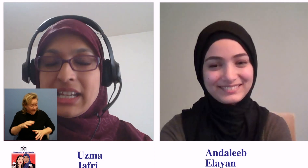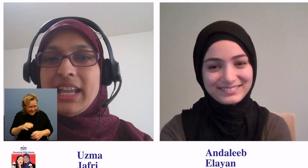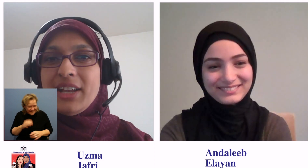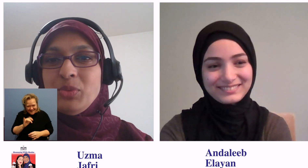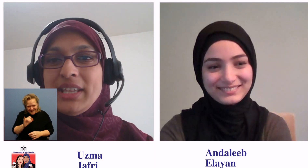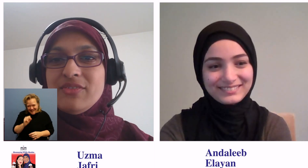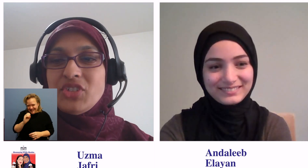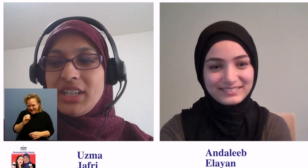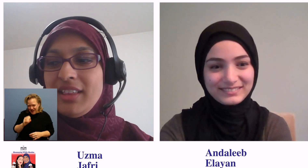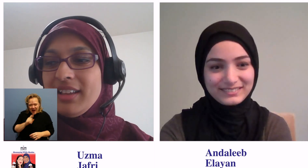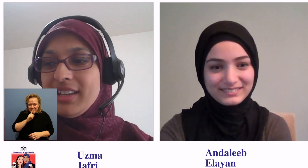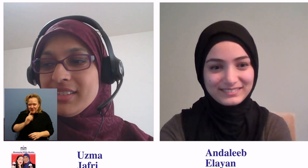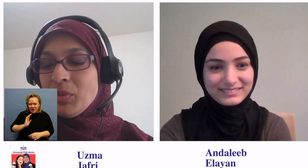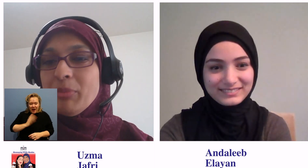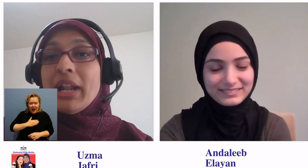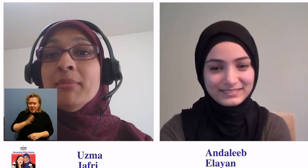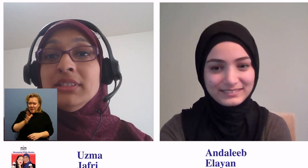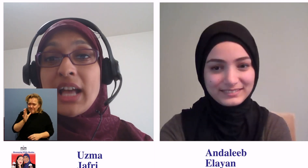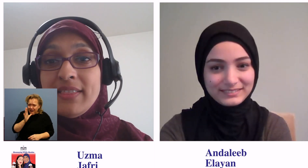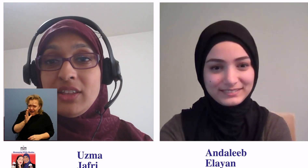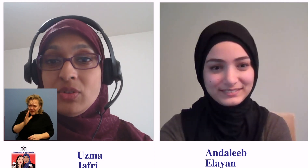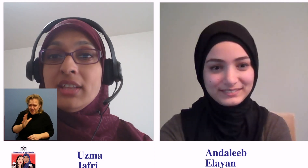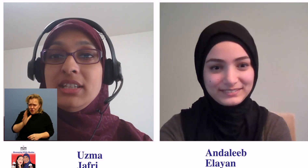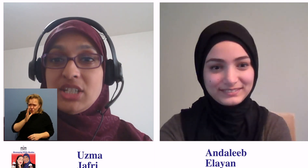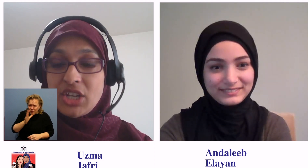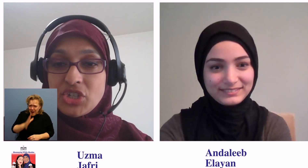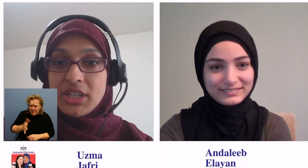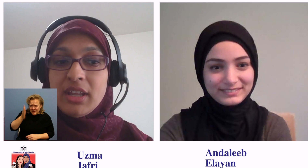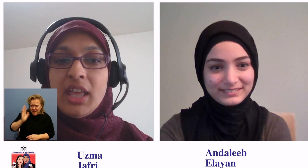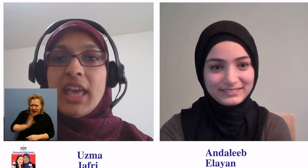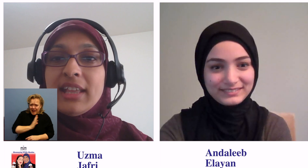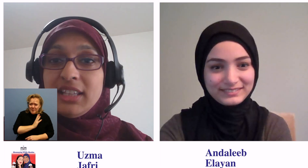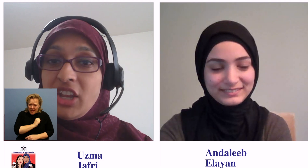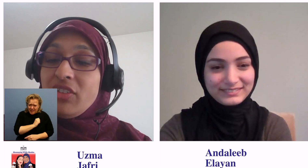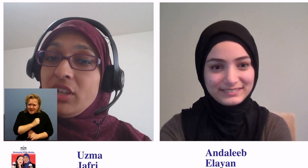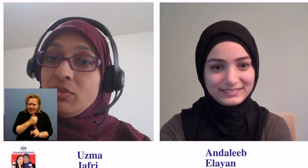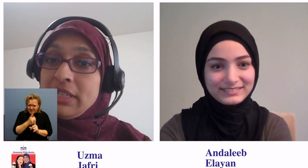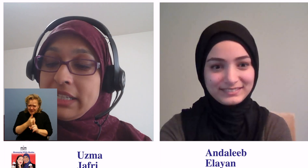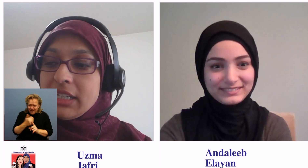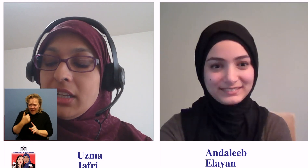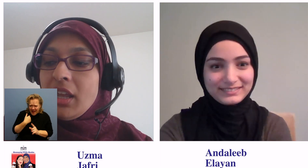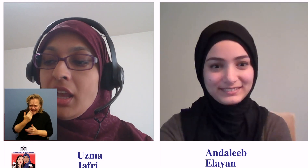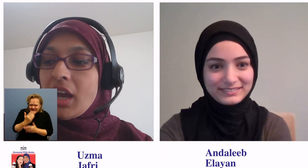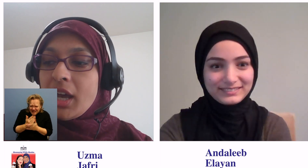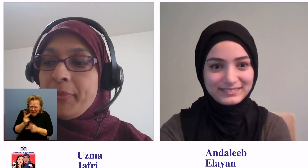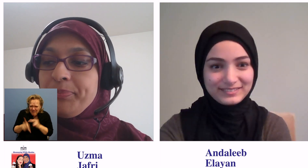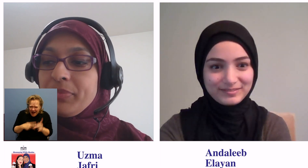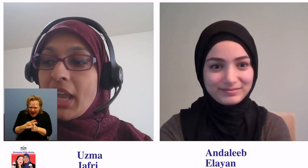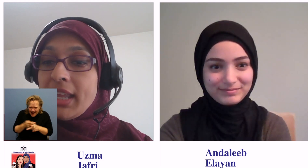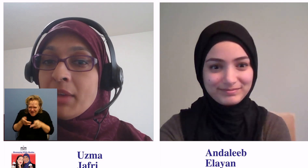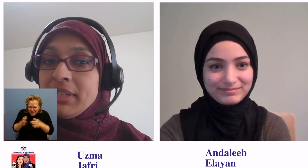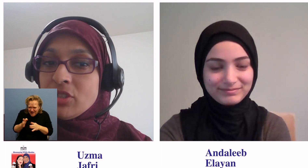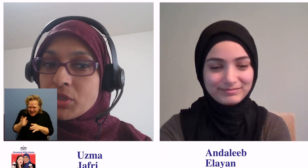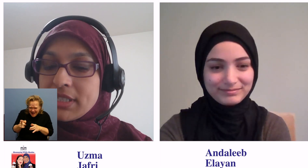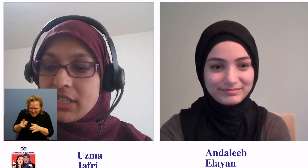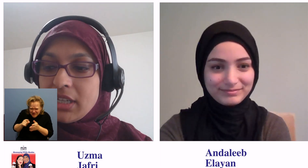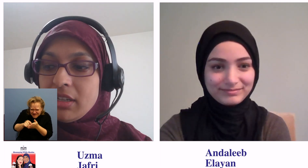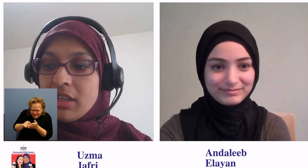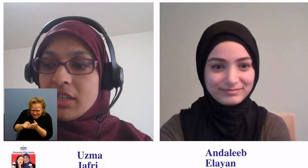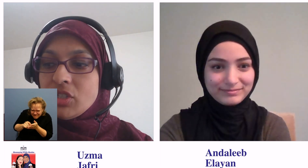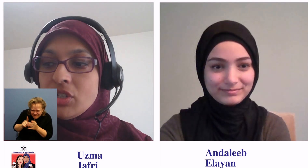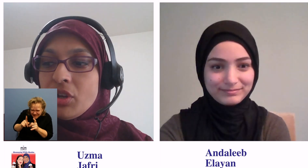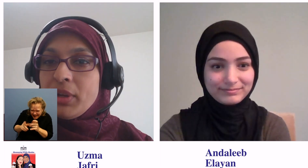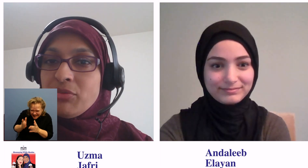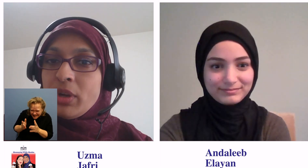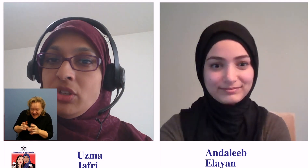in Palestine had ways of checking that as well. But I'm glad that you got the attention and the care that you needed. Um, I am interested